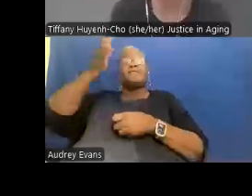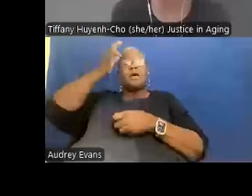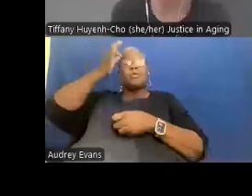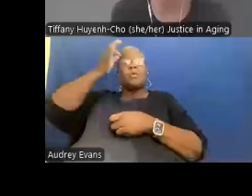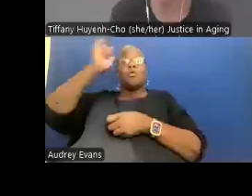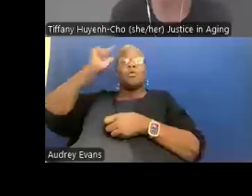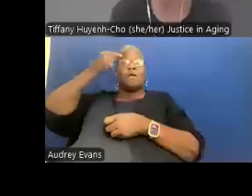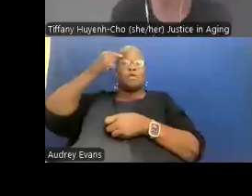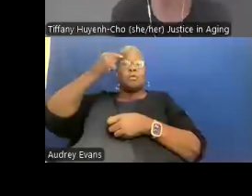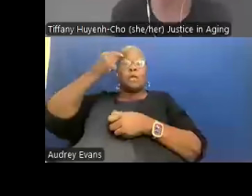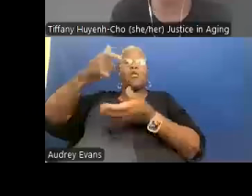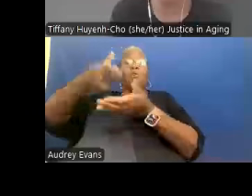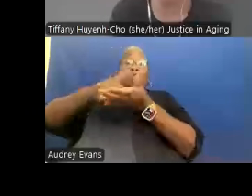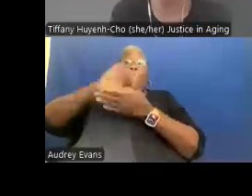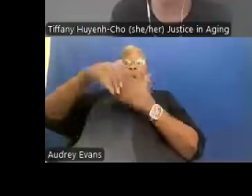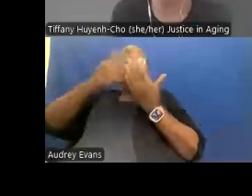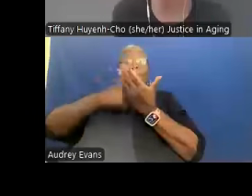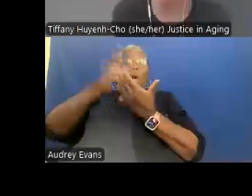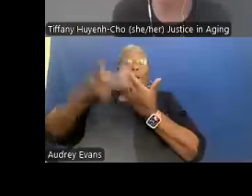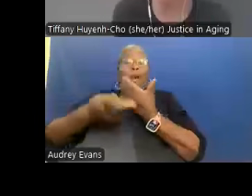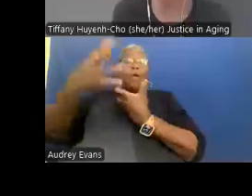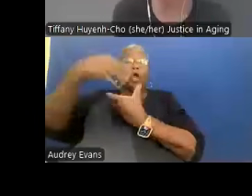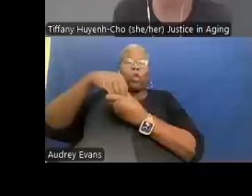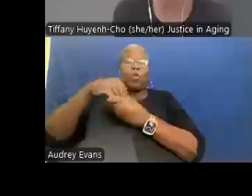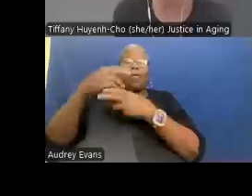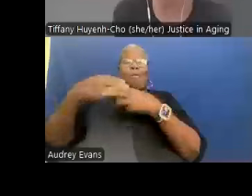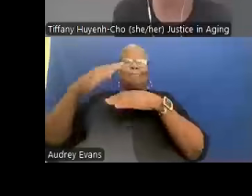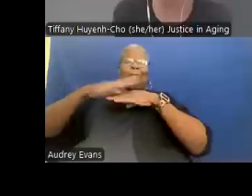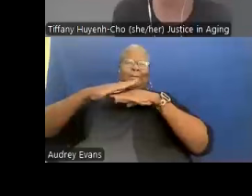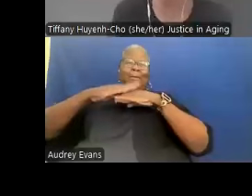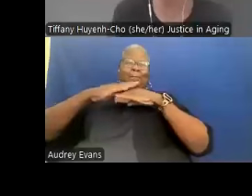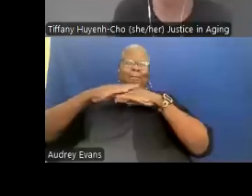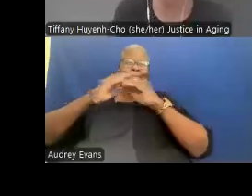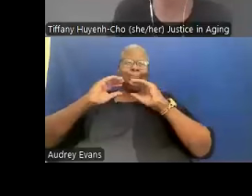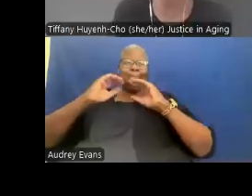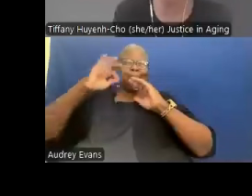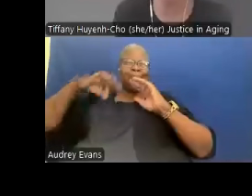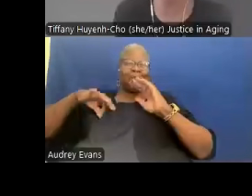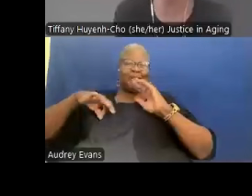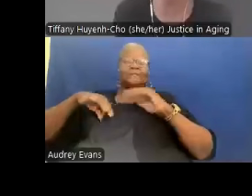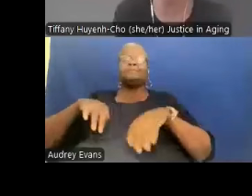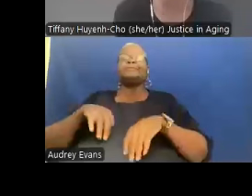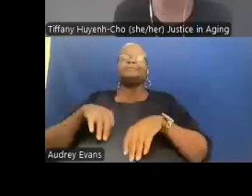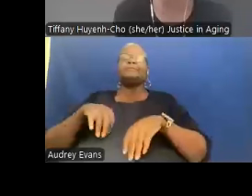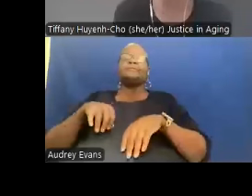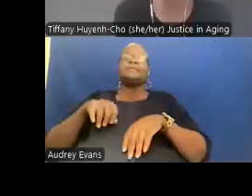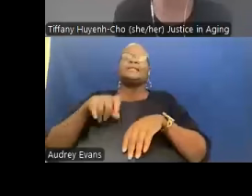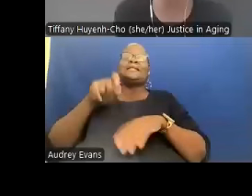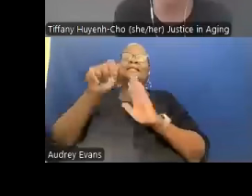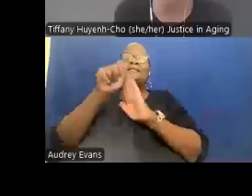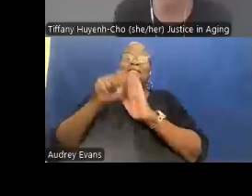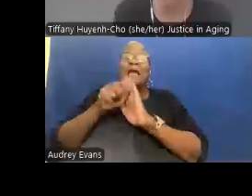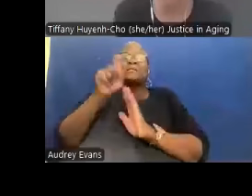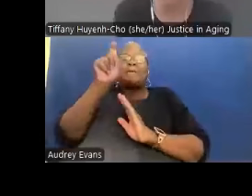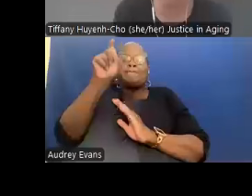requires all Medicaid programs to include a minimum package of benefits. So at a minimum, states must provide all